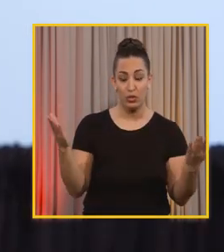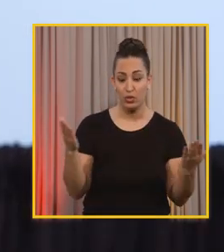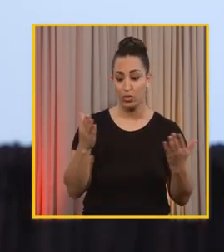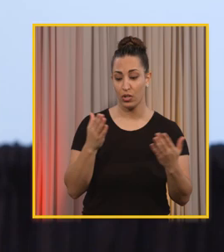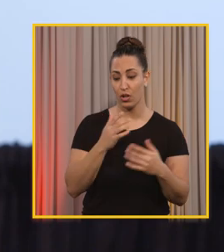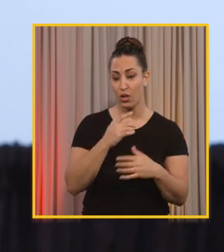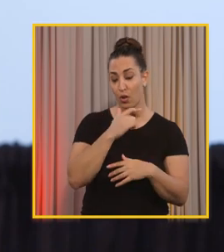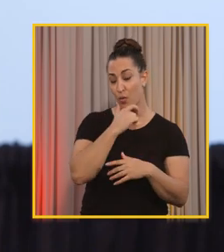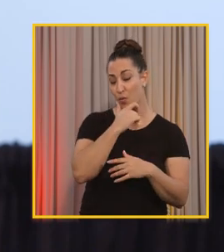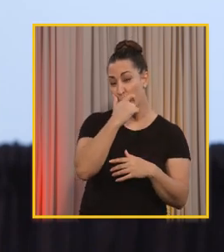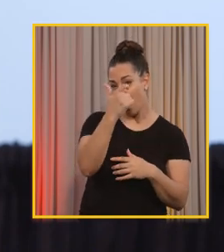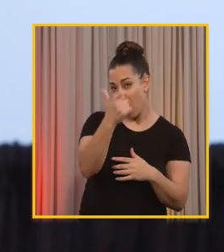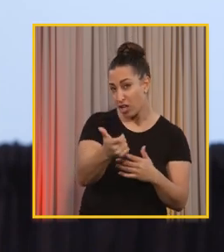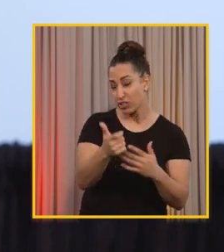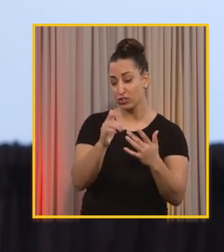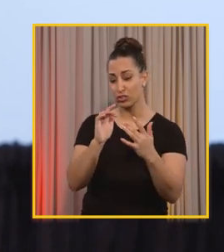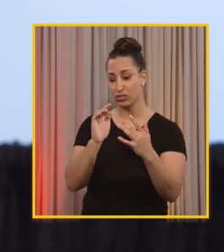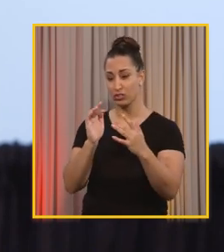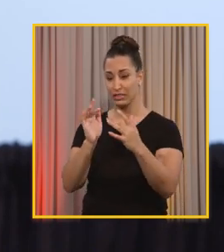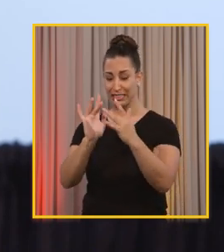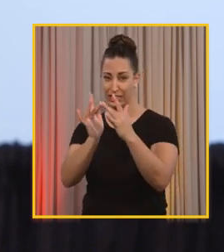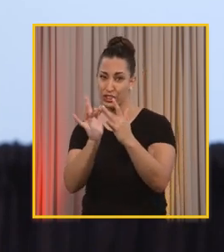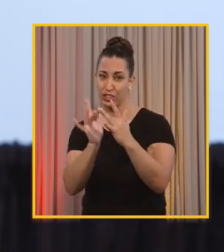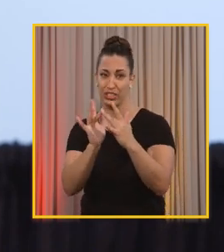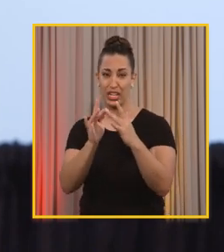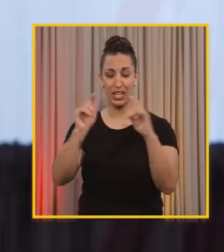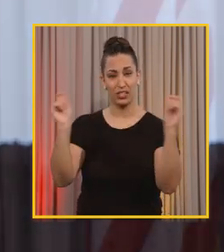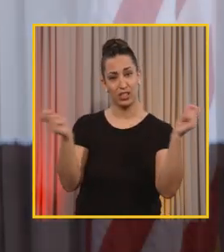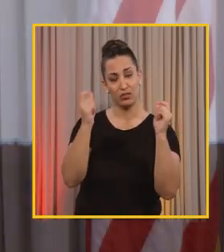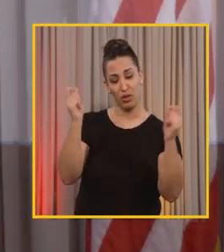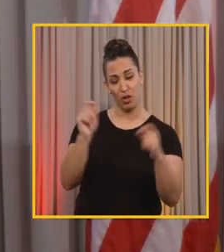your educational and career goals.